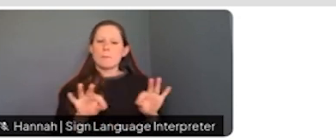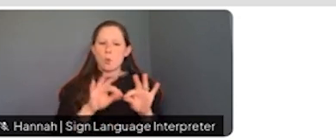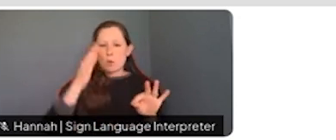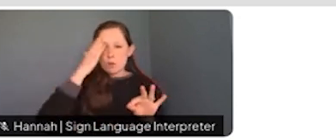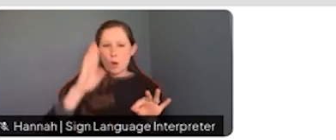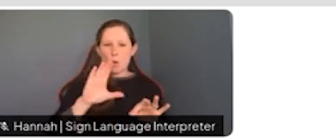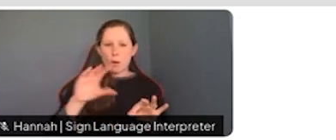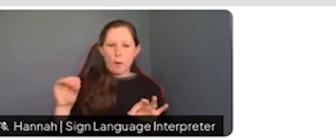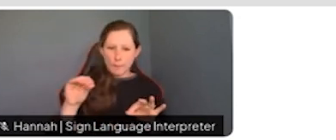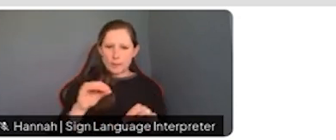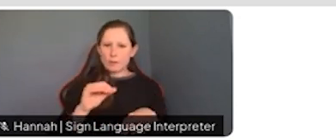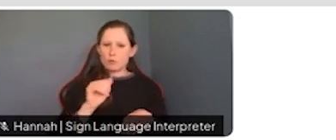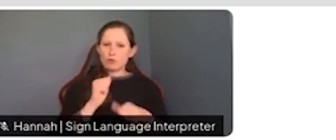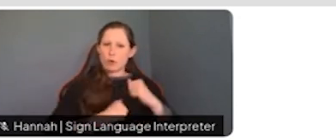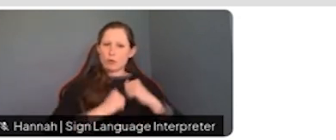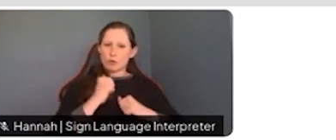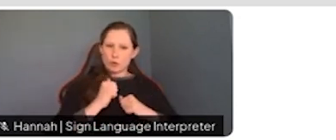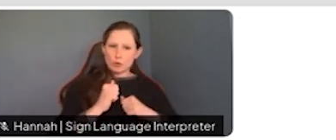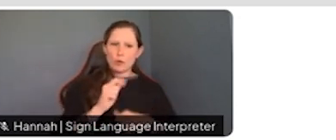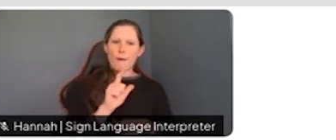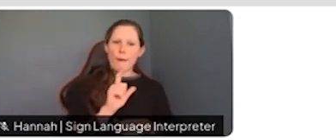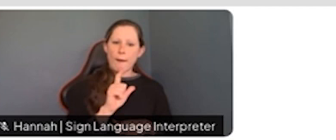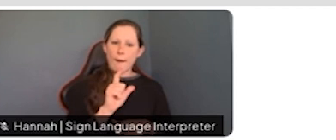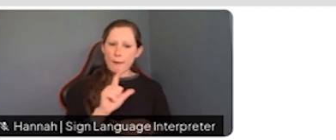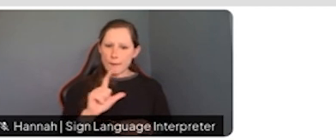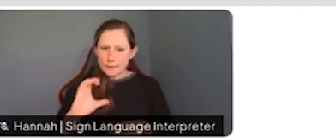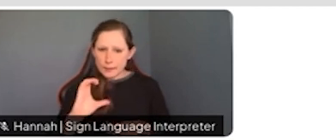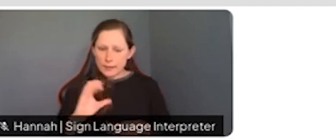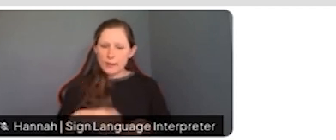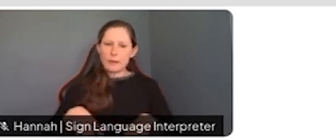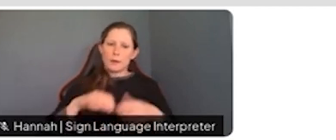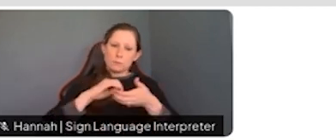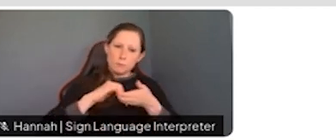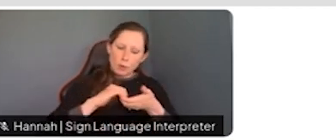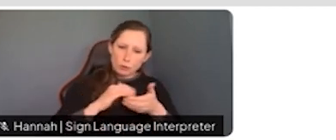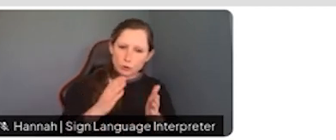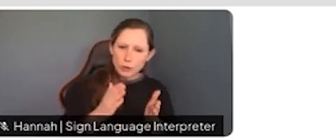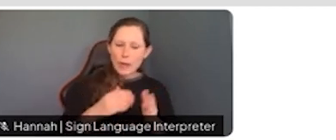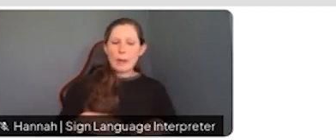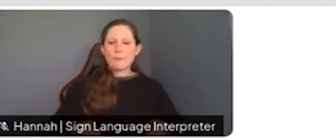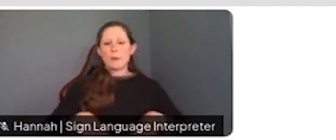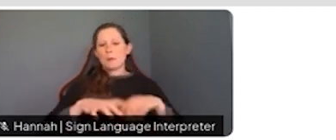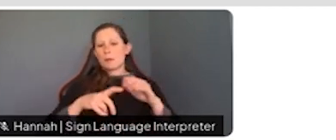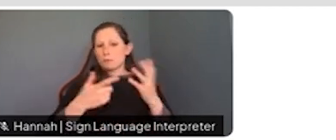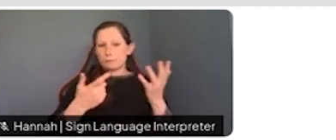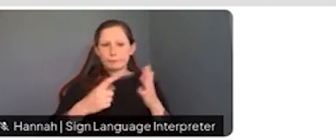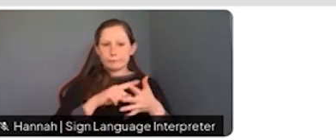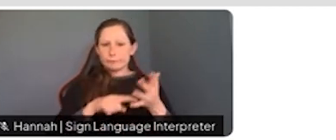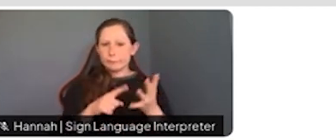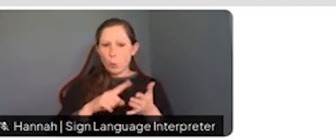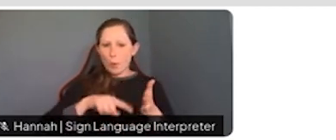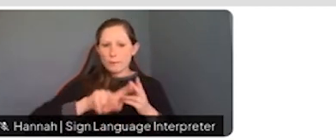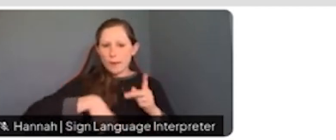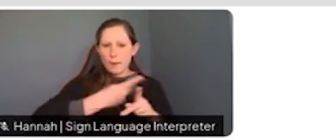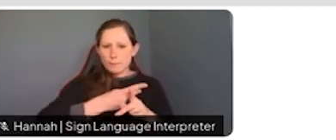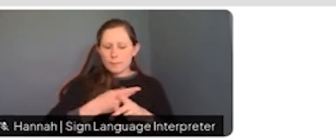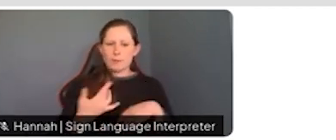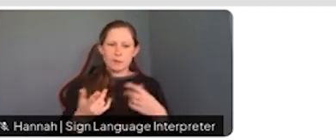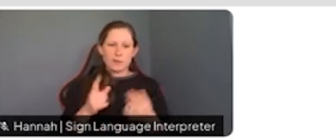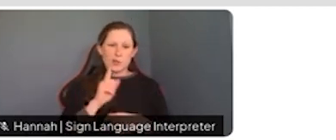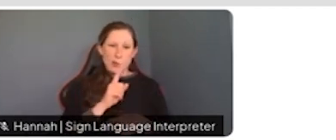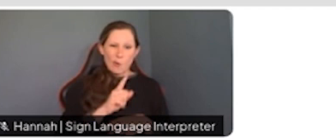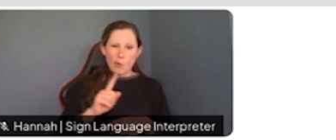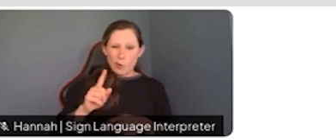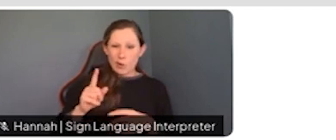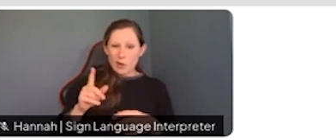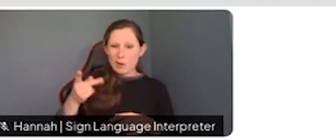LLC, corporation, LLP, business trust, sole proprietorship, or general partnership? Because that'll help you determine whether you are